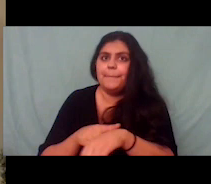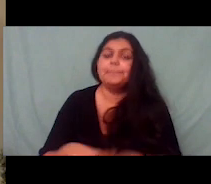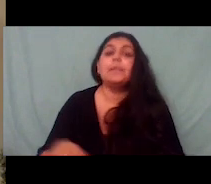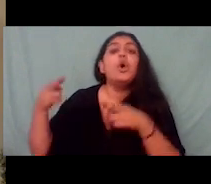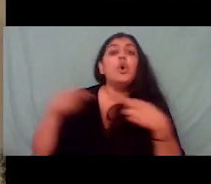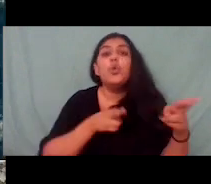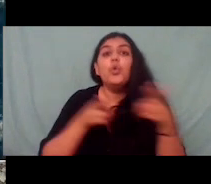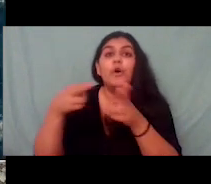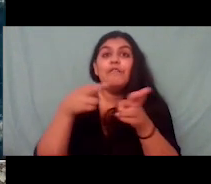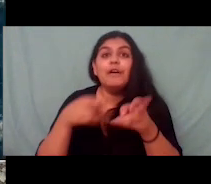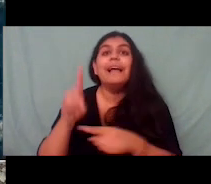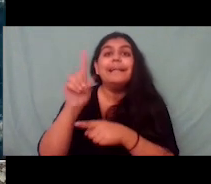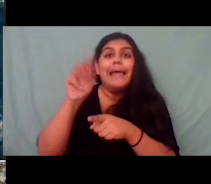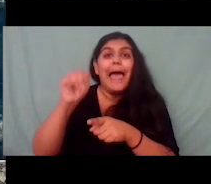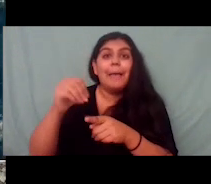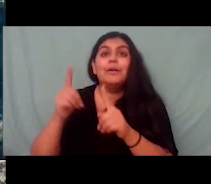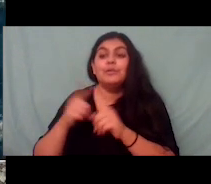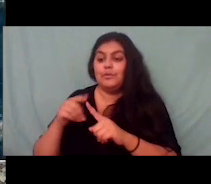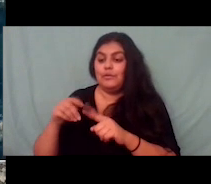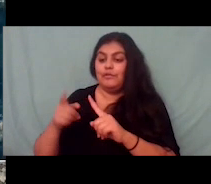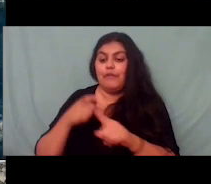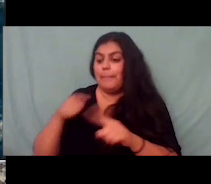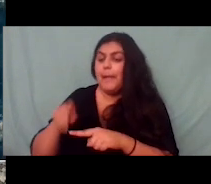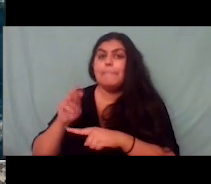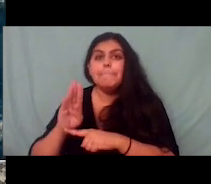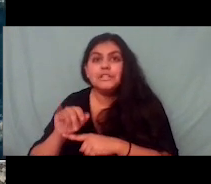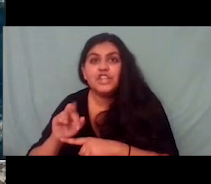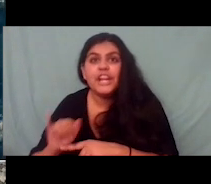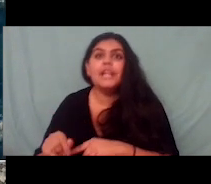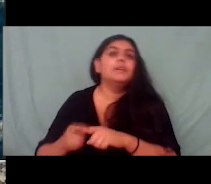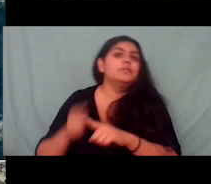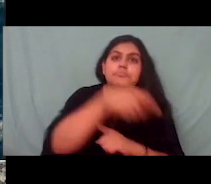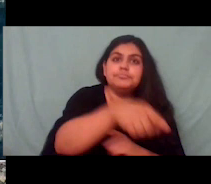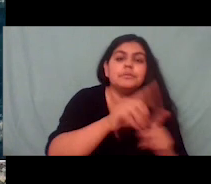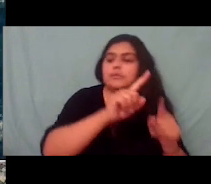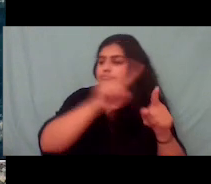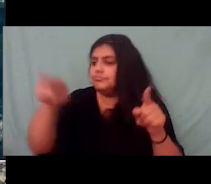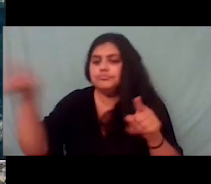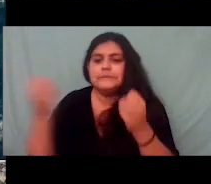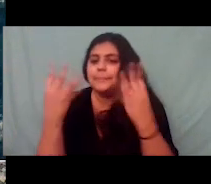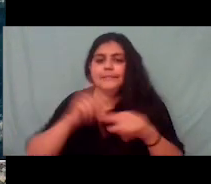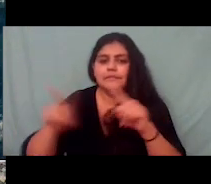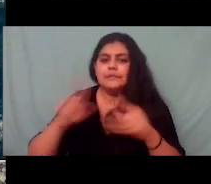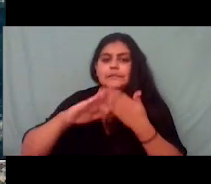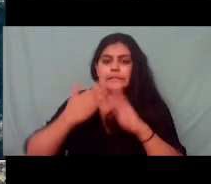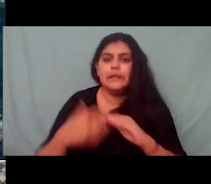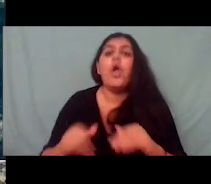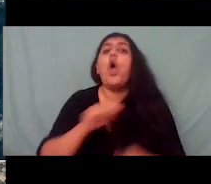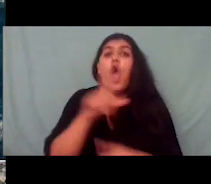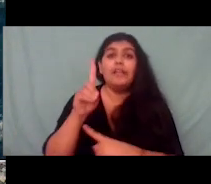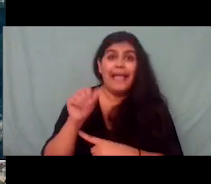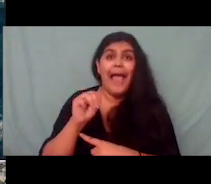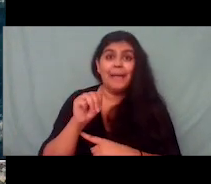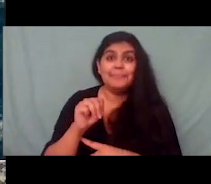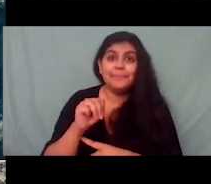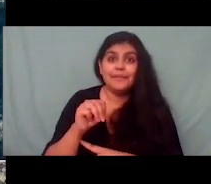Lebanon's rivers are being dammed, from Jannah to Msailha to Brisa to Bisri. Countless rivers in Lebanon are being dammed without any